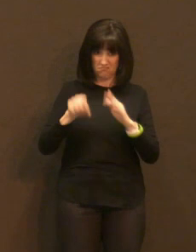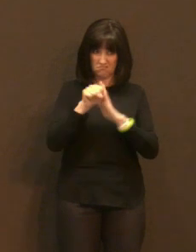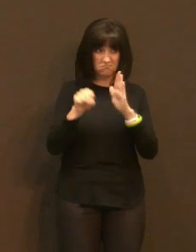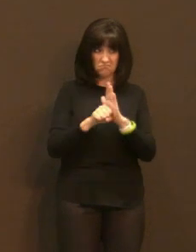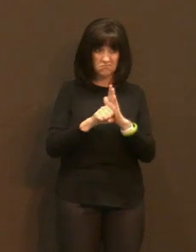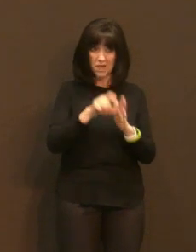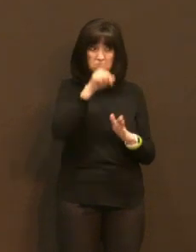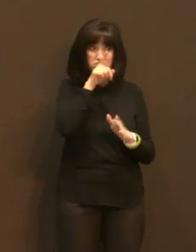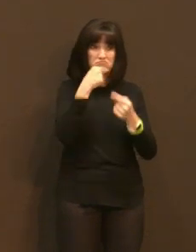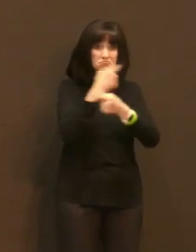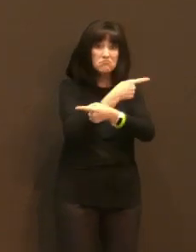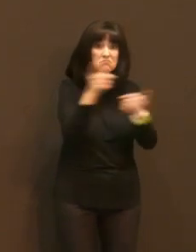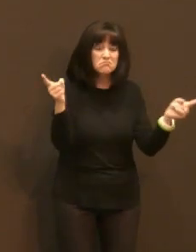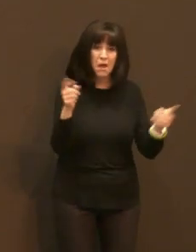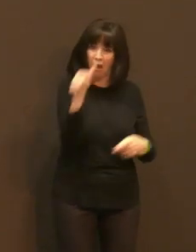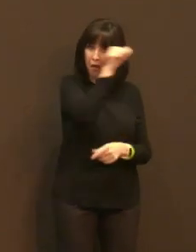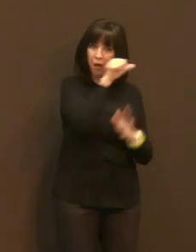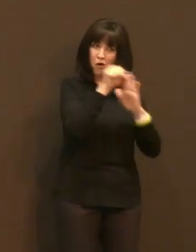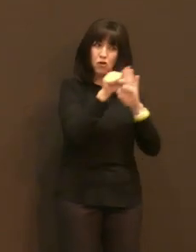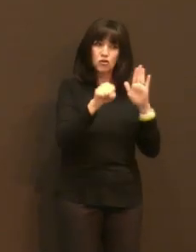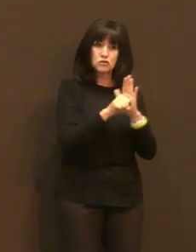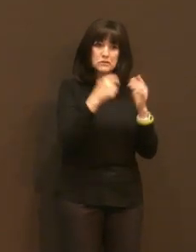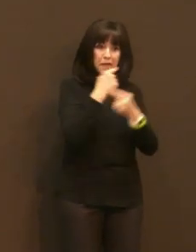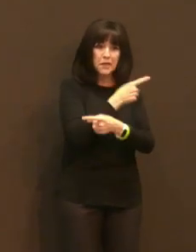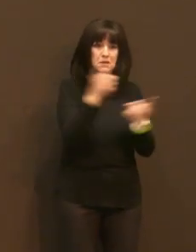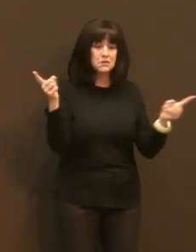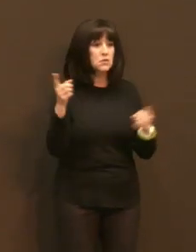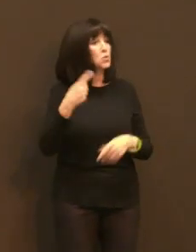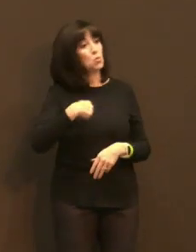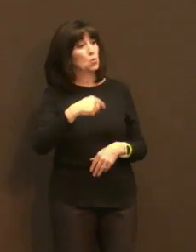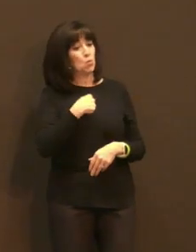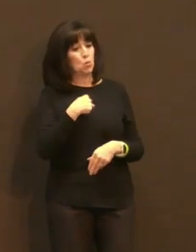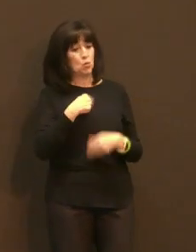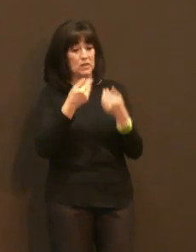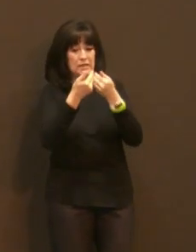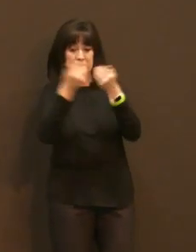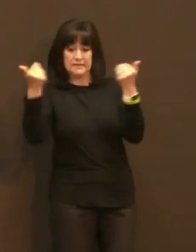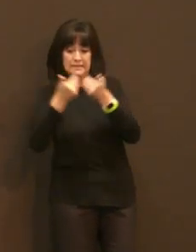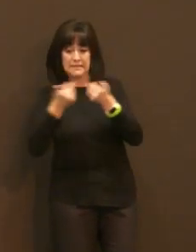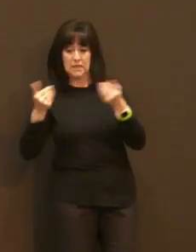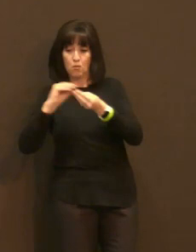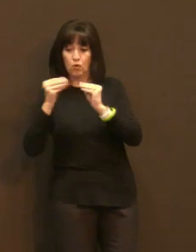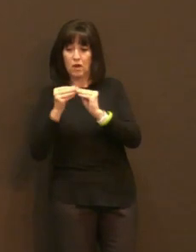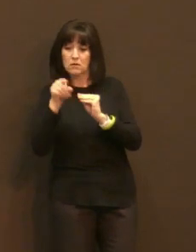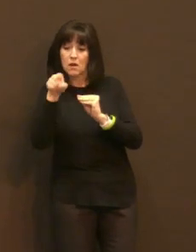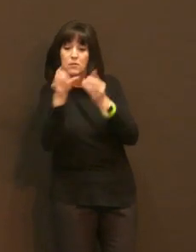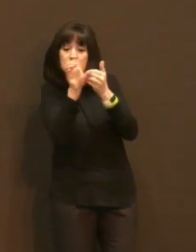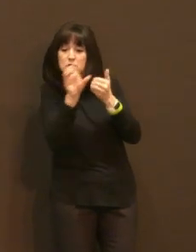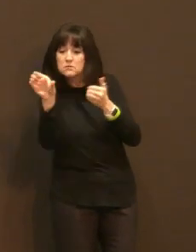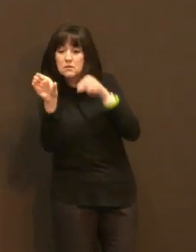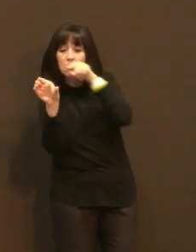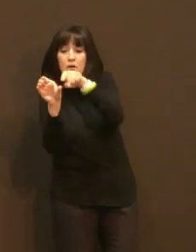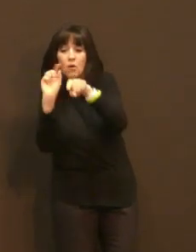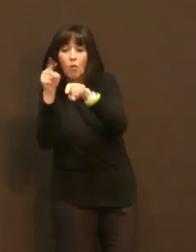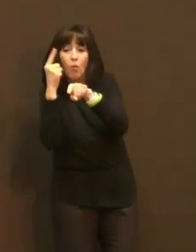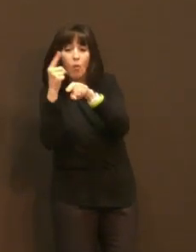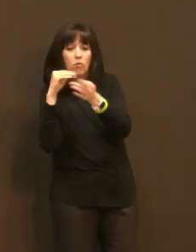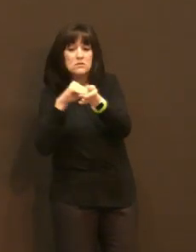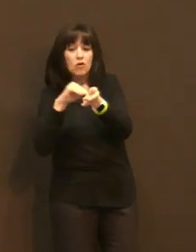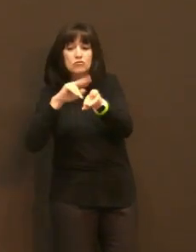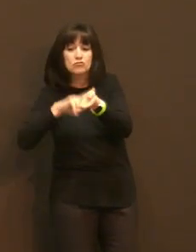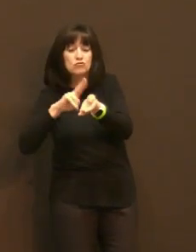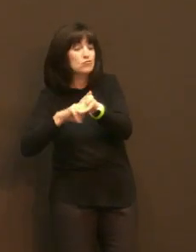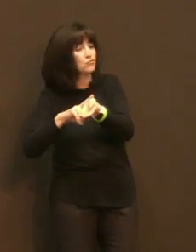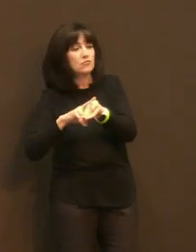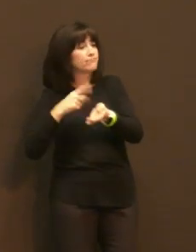large. We're not tracking the specific numbers, so it's not so much that we're not making it public, but what we do